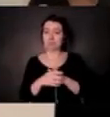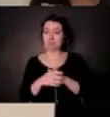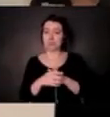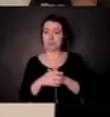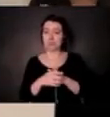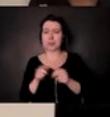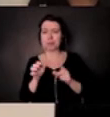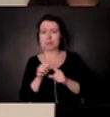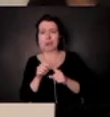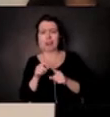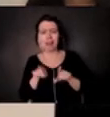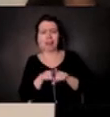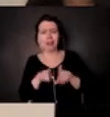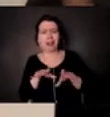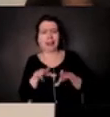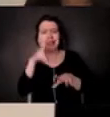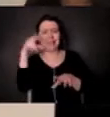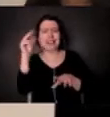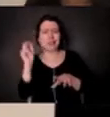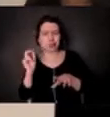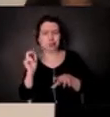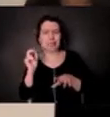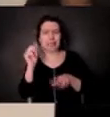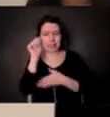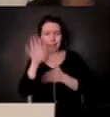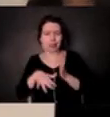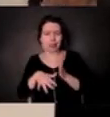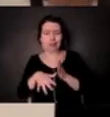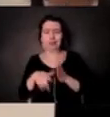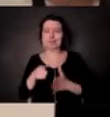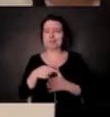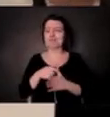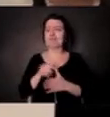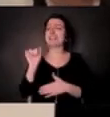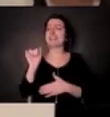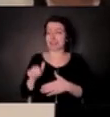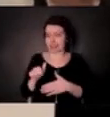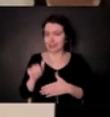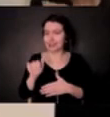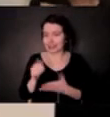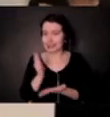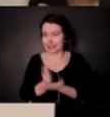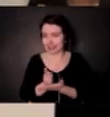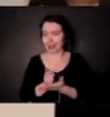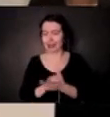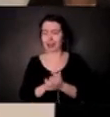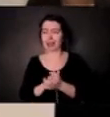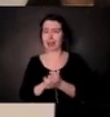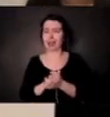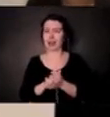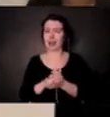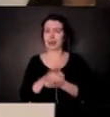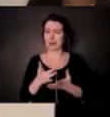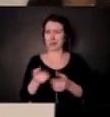experience. Yeah, exactly. The sensory experience, and how we also we've been conditioned to kind of move away